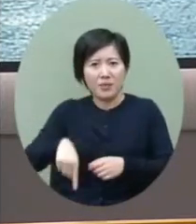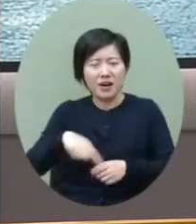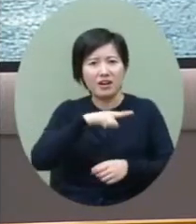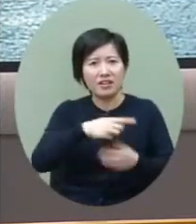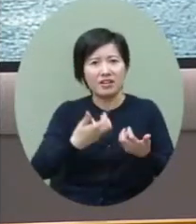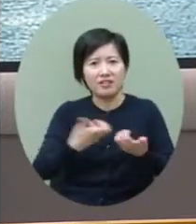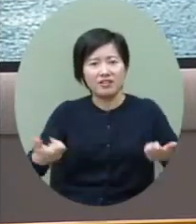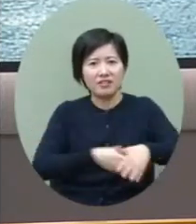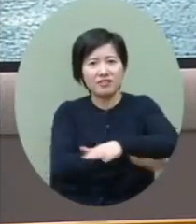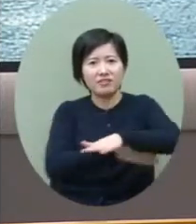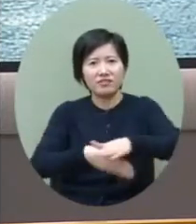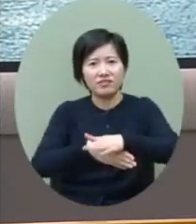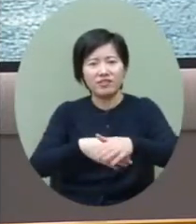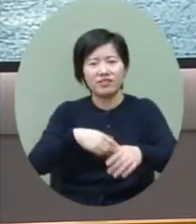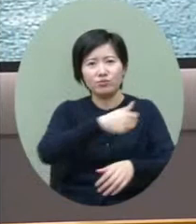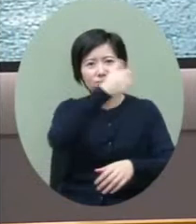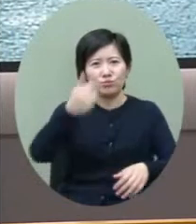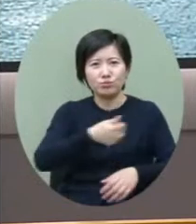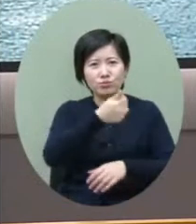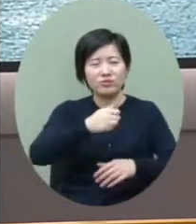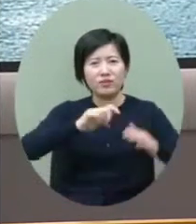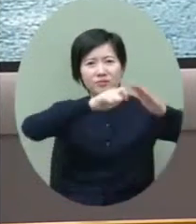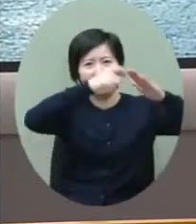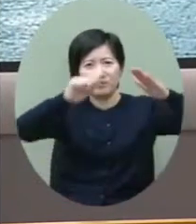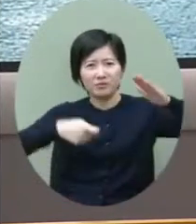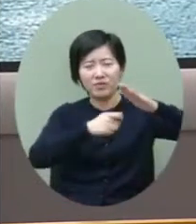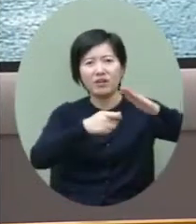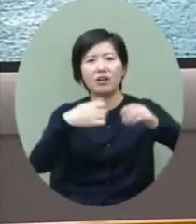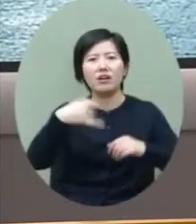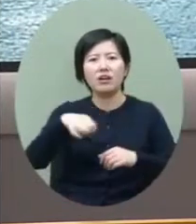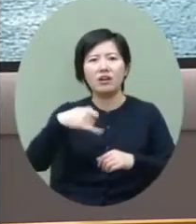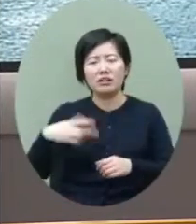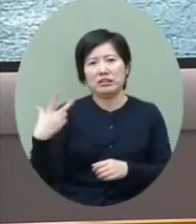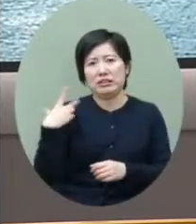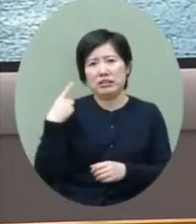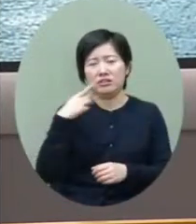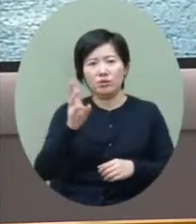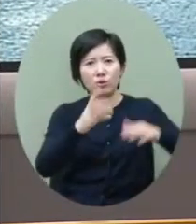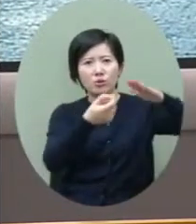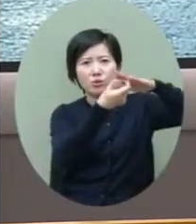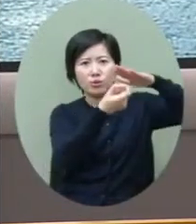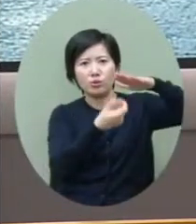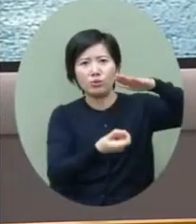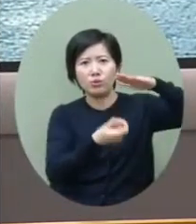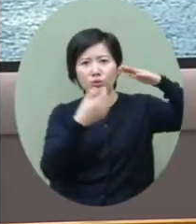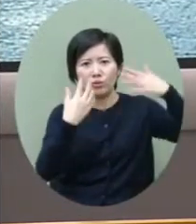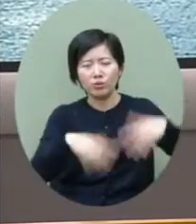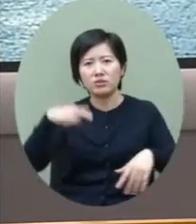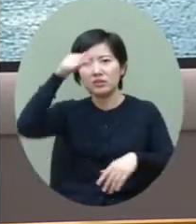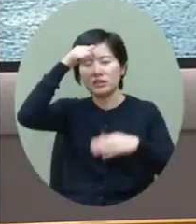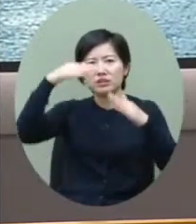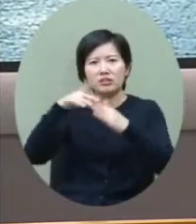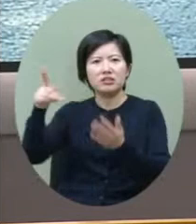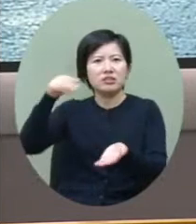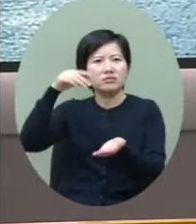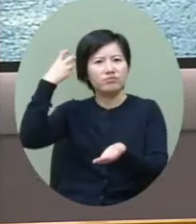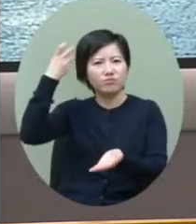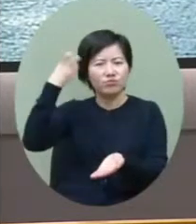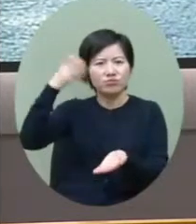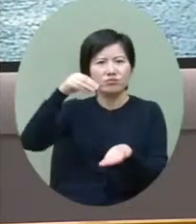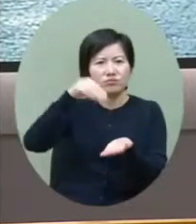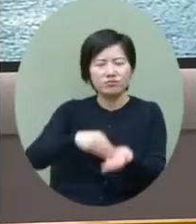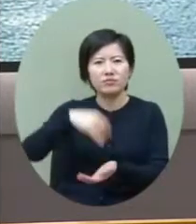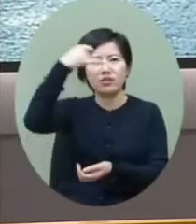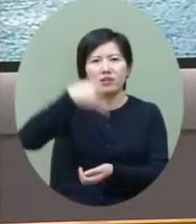seen high occupancy in isolation ward. So we're not able to clean out all